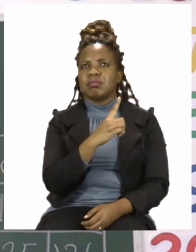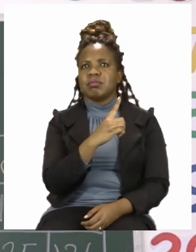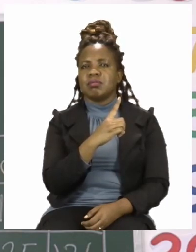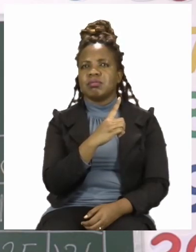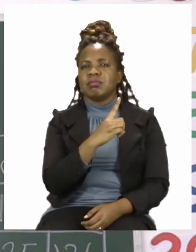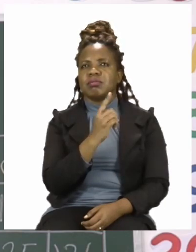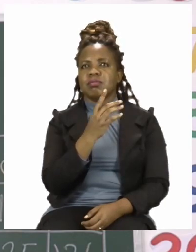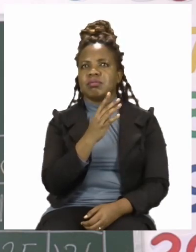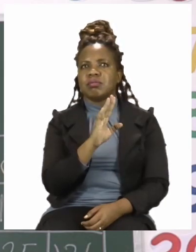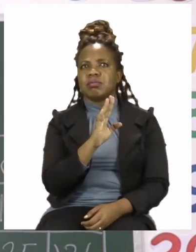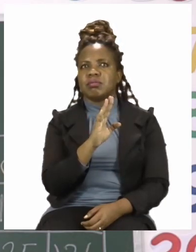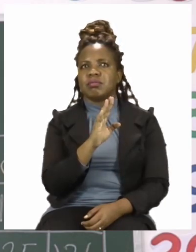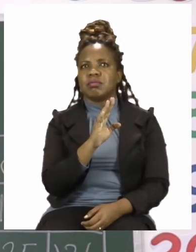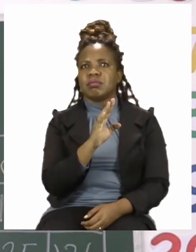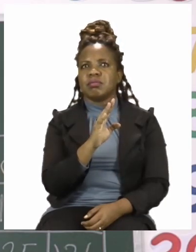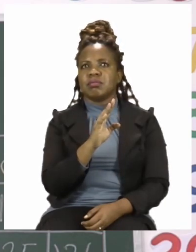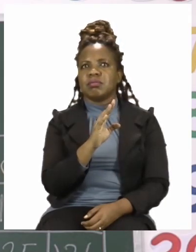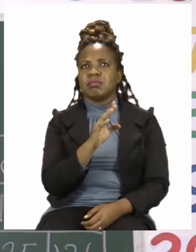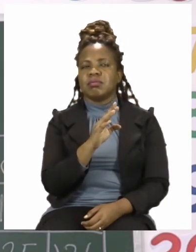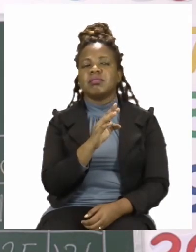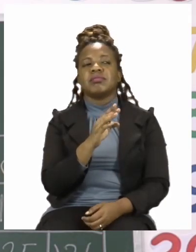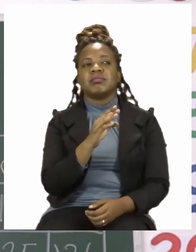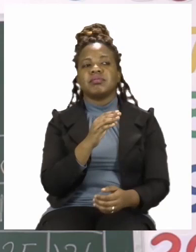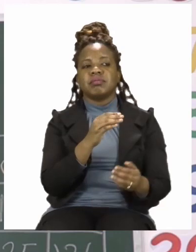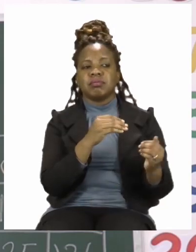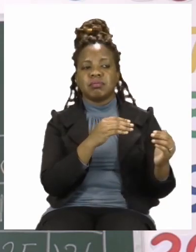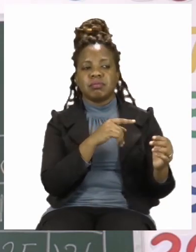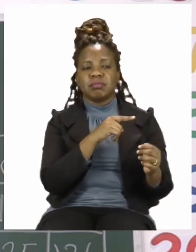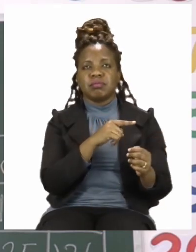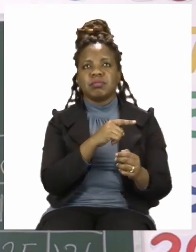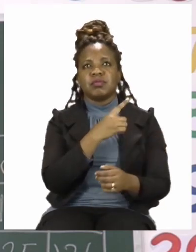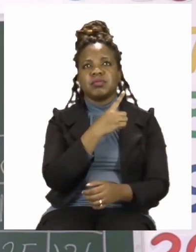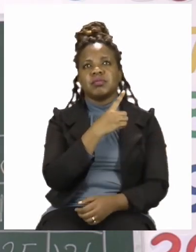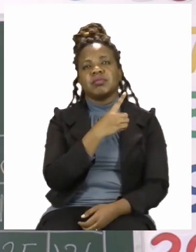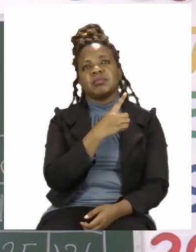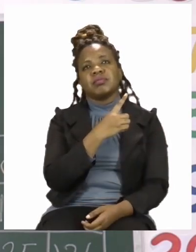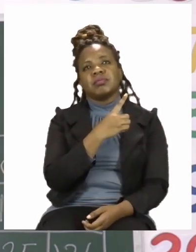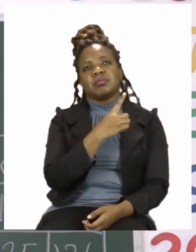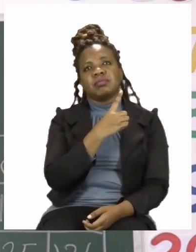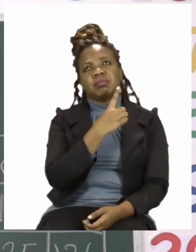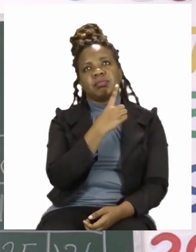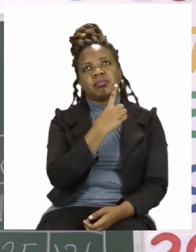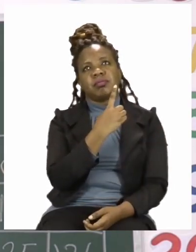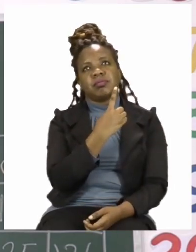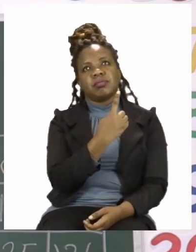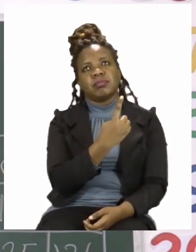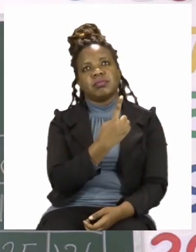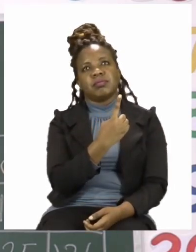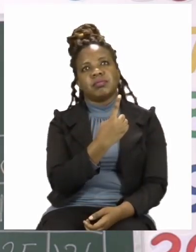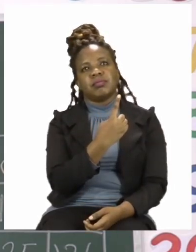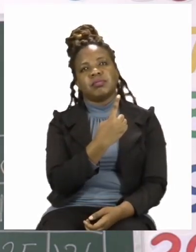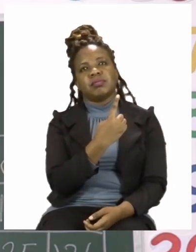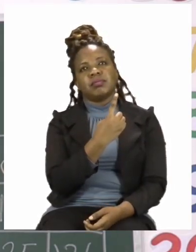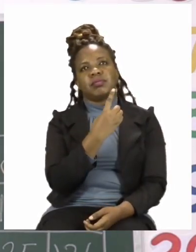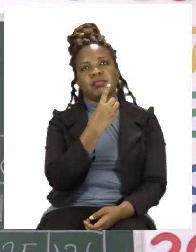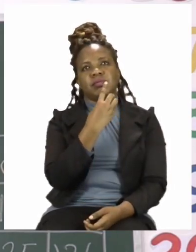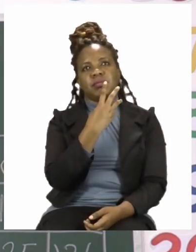1. Now let's count from 131 to try and see if we can find the next one.